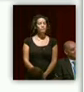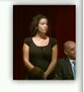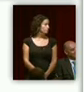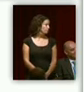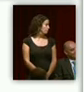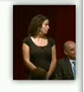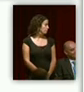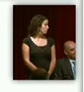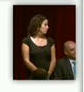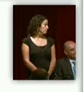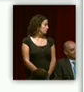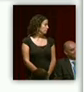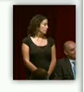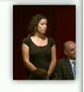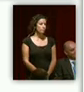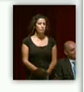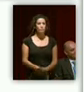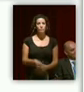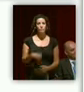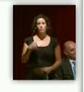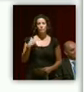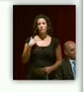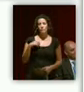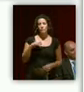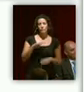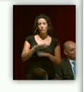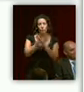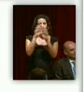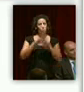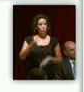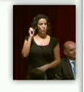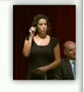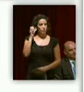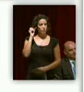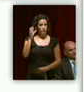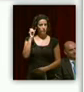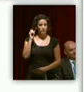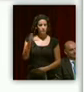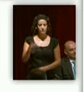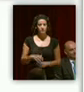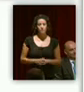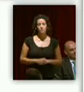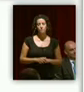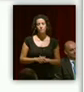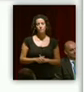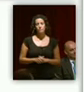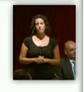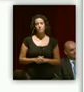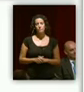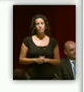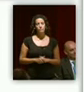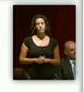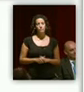We are going to start with the last talk for this